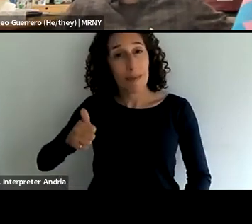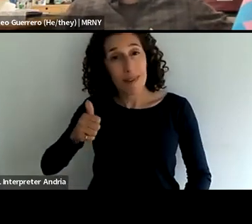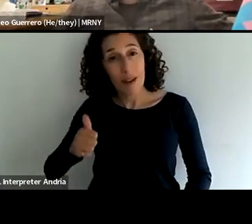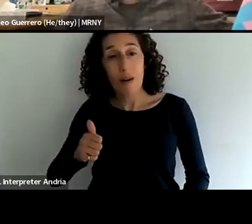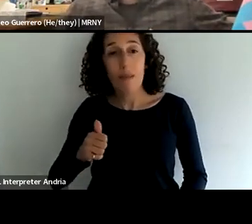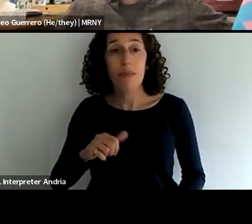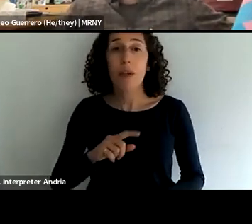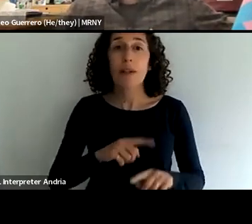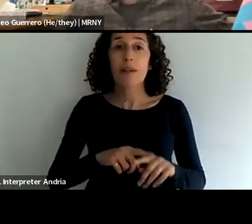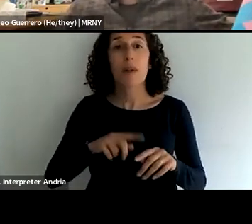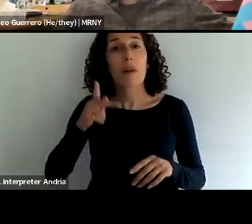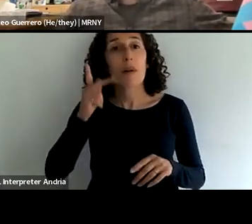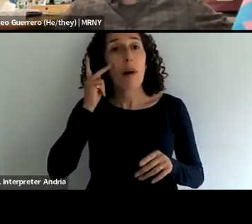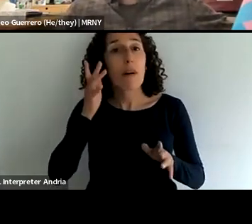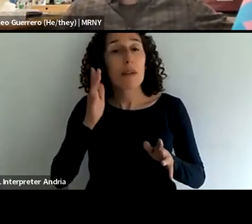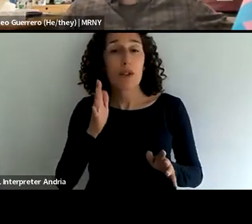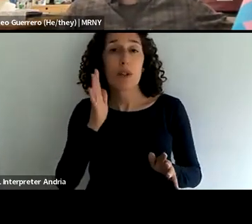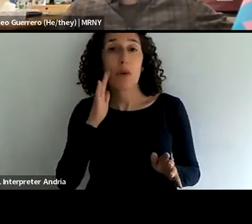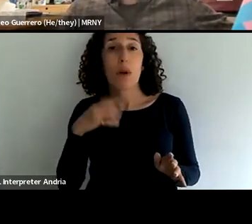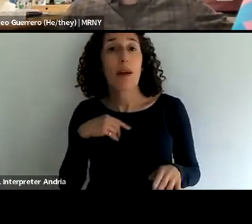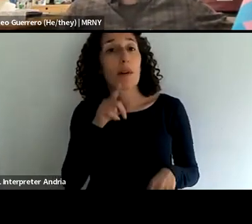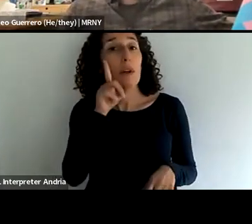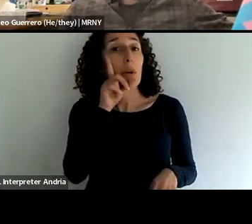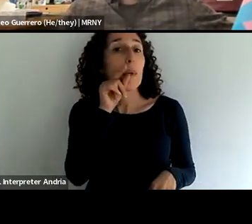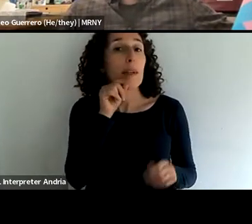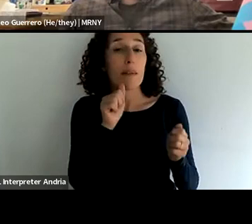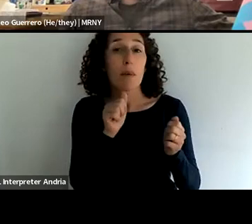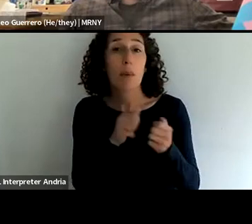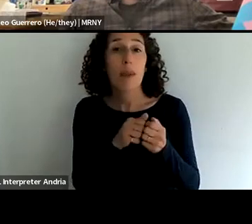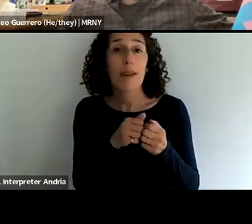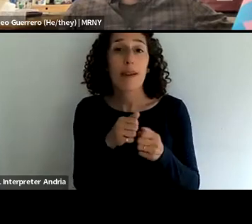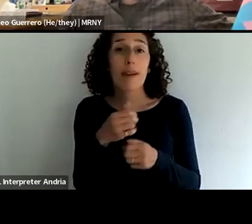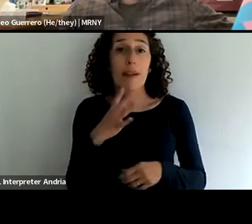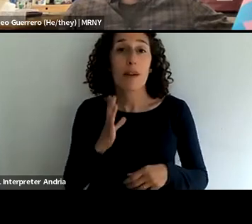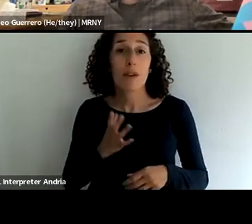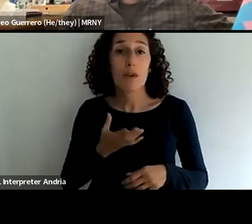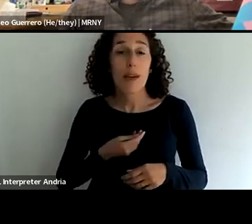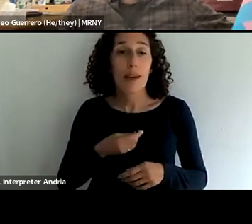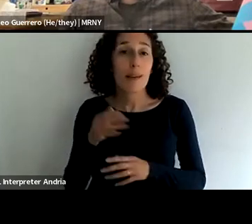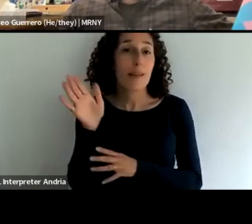post tweets of solidarity with the trans flag